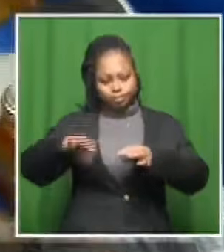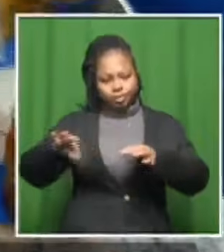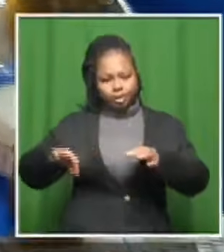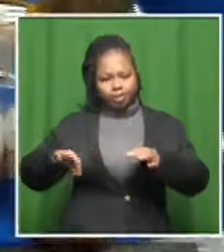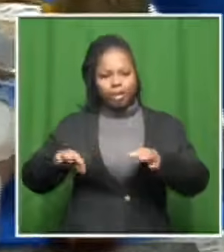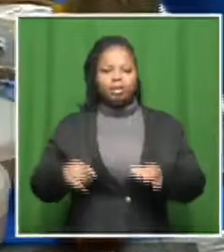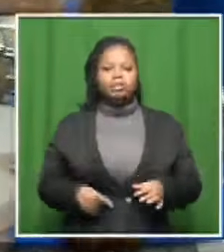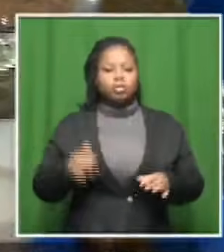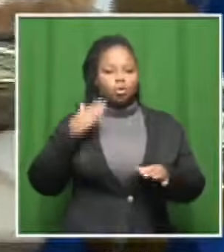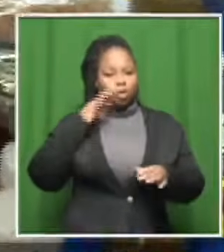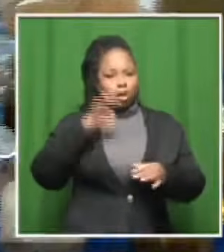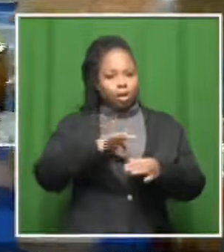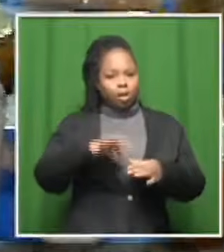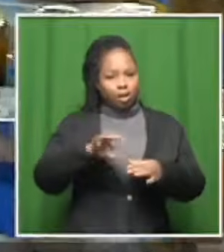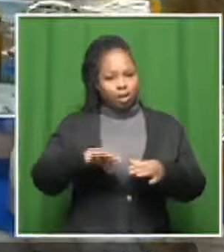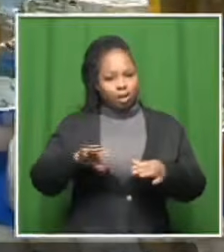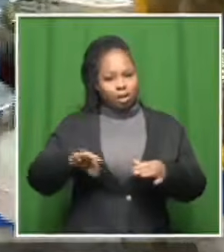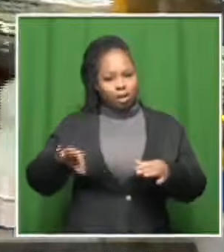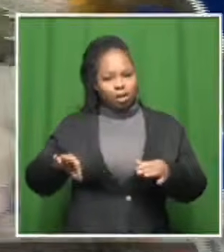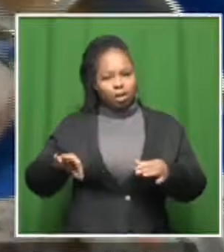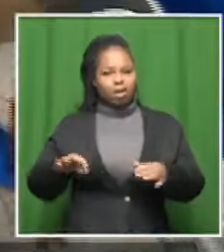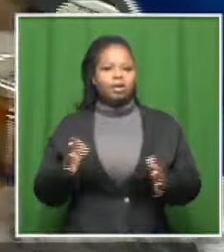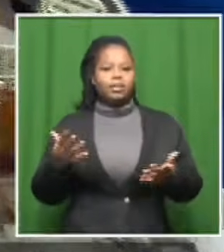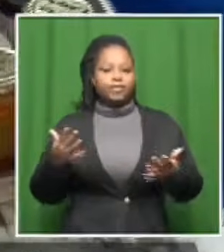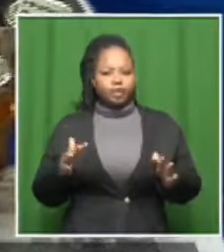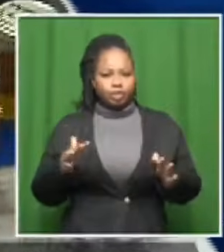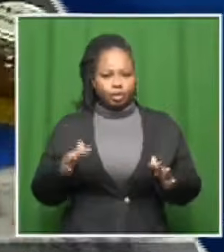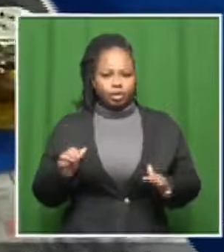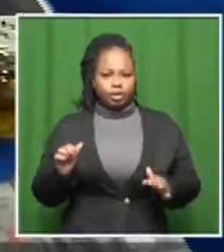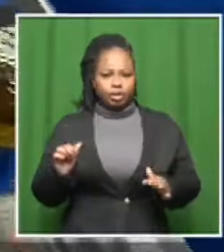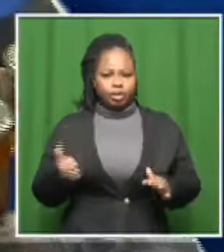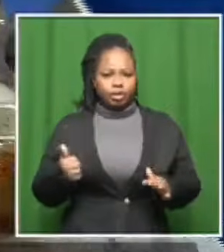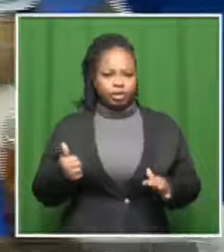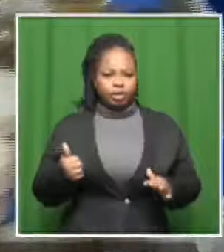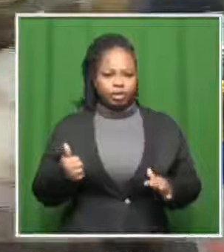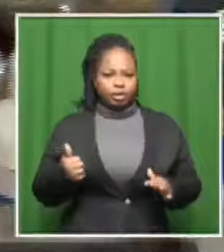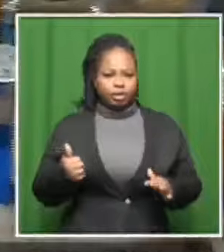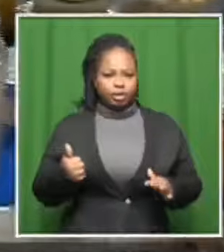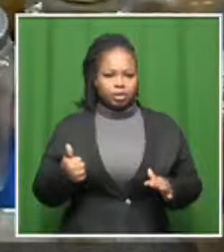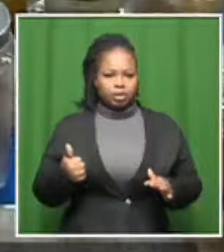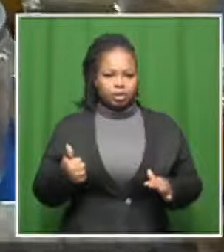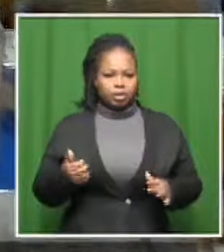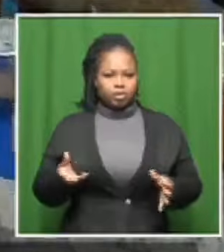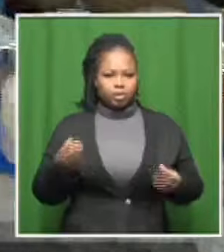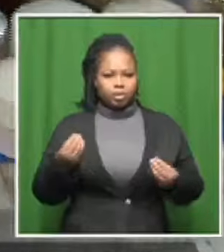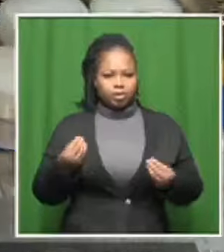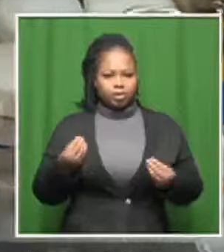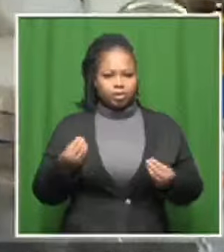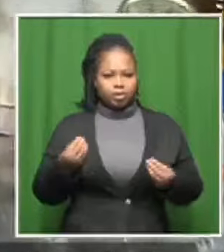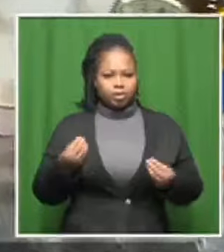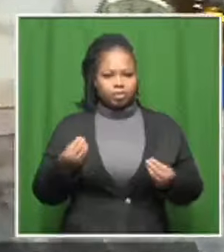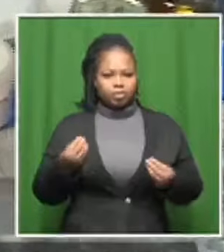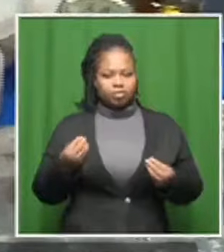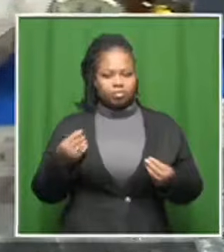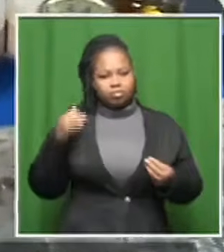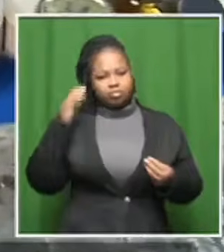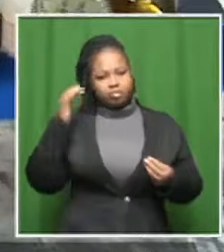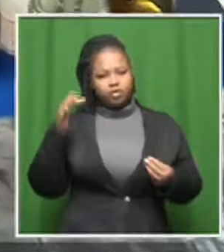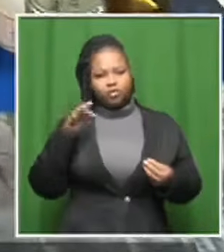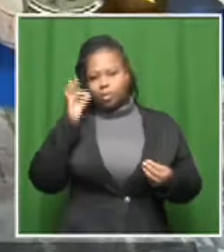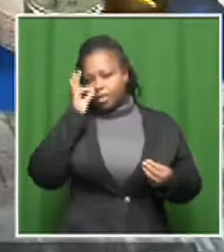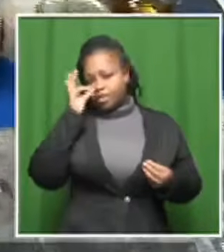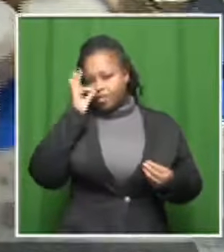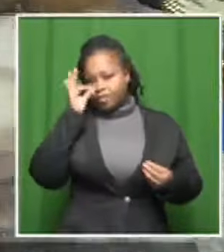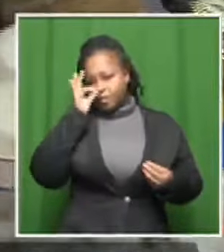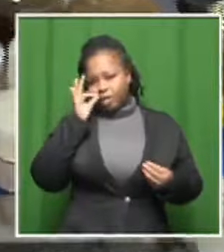have planted seeds into the ground, we are then able to get your fireweed stuff, whether it be in form of flowers, and these are